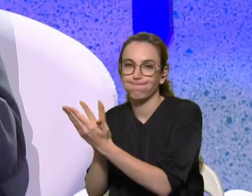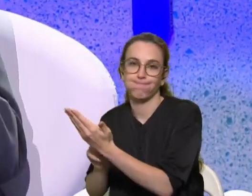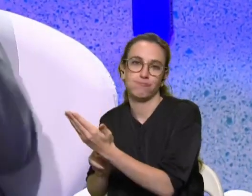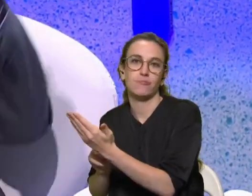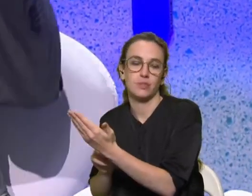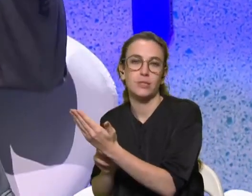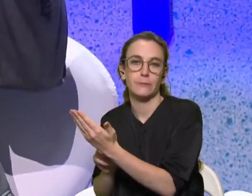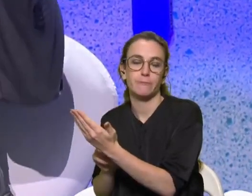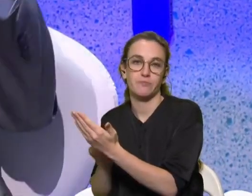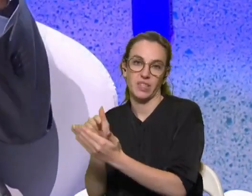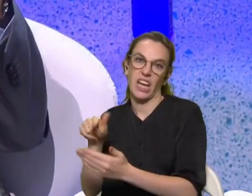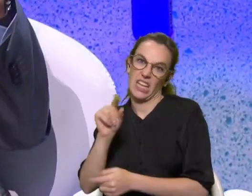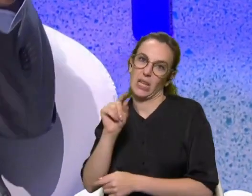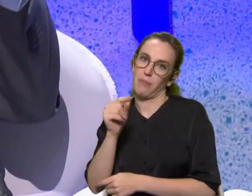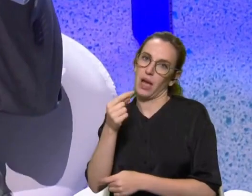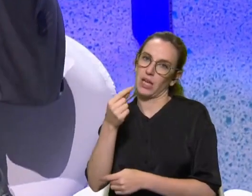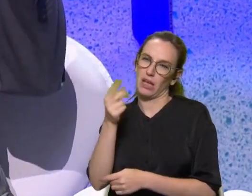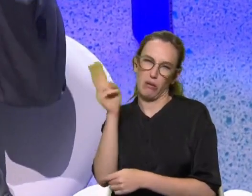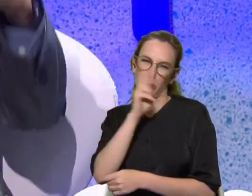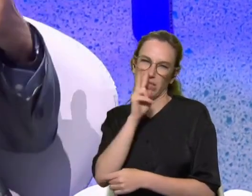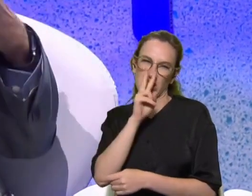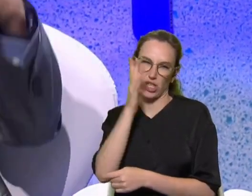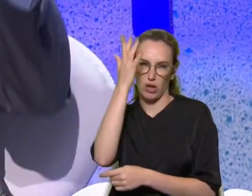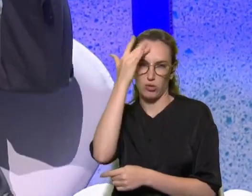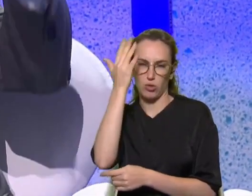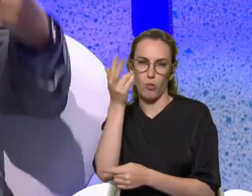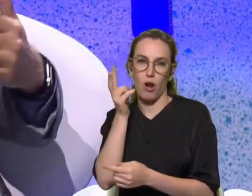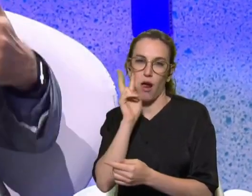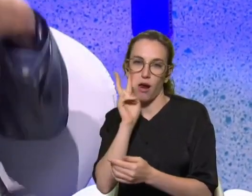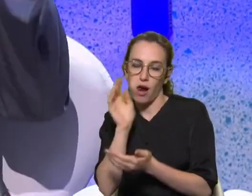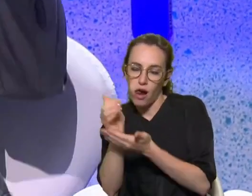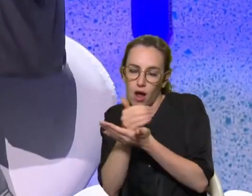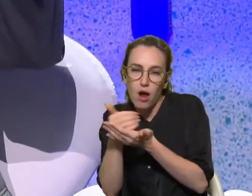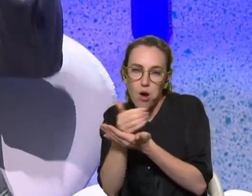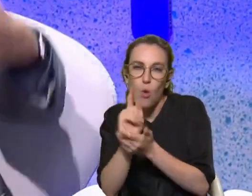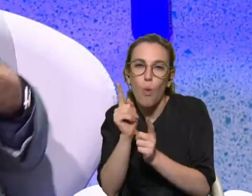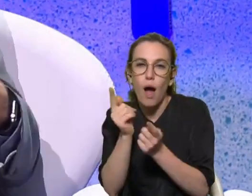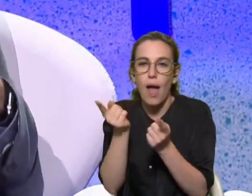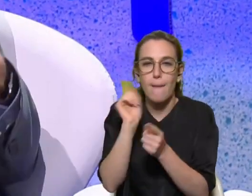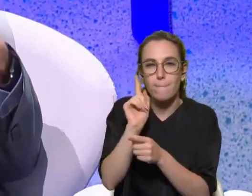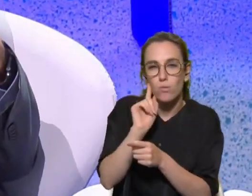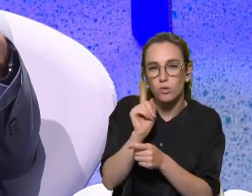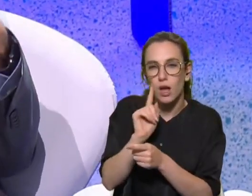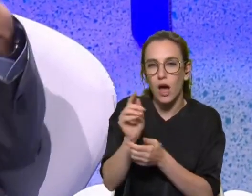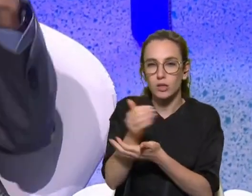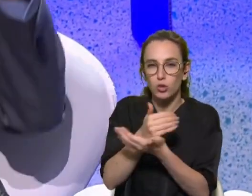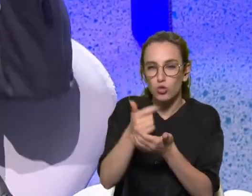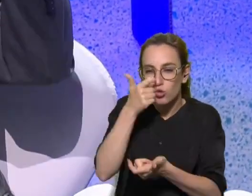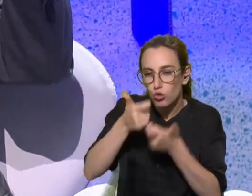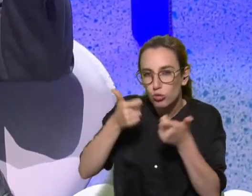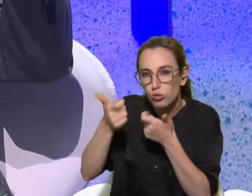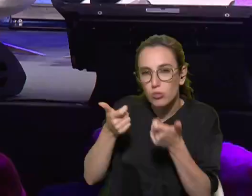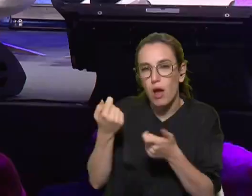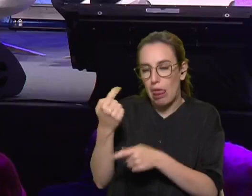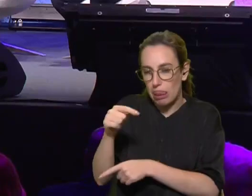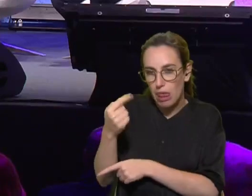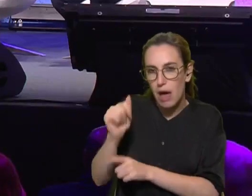application. Other countries, 3 or 4 pages to draw what is